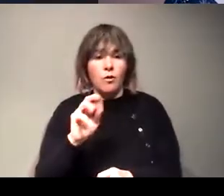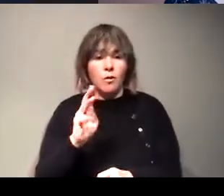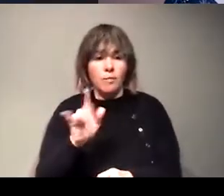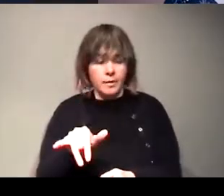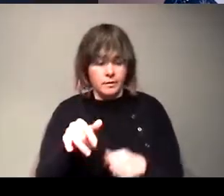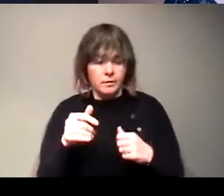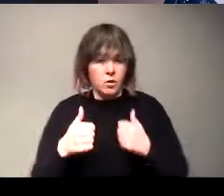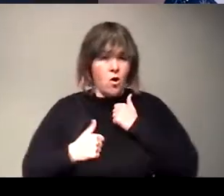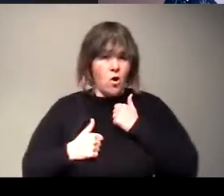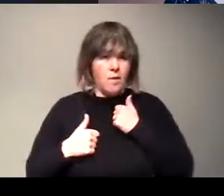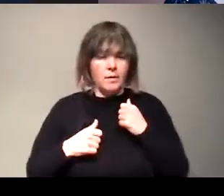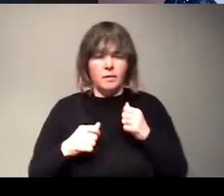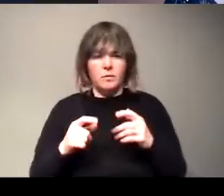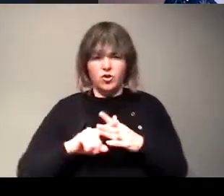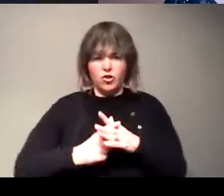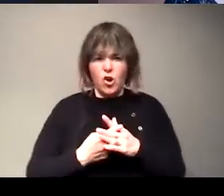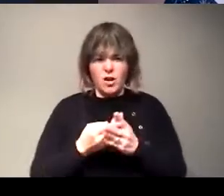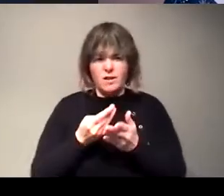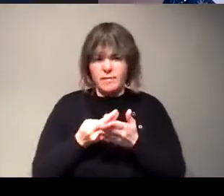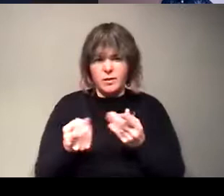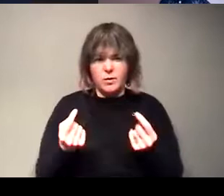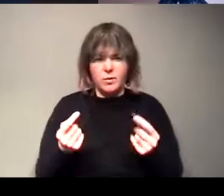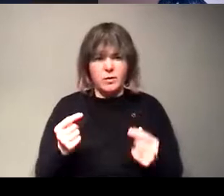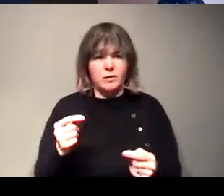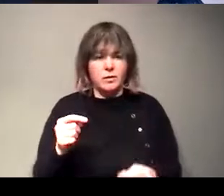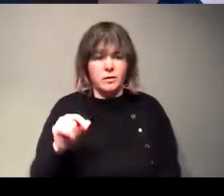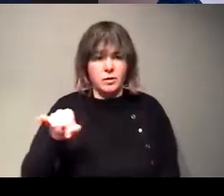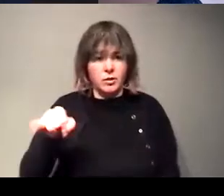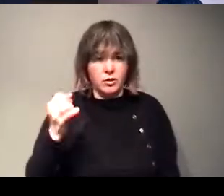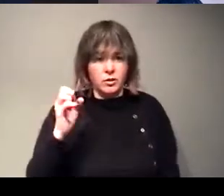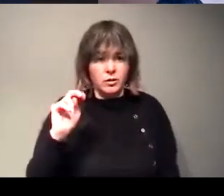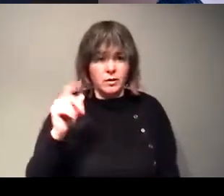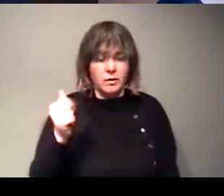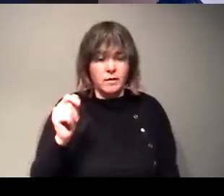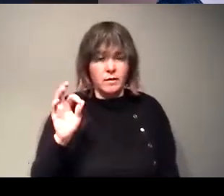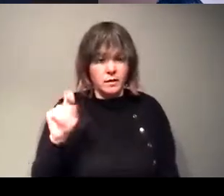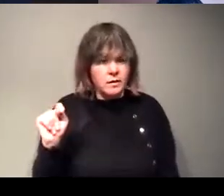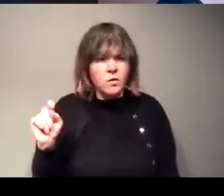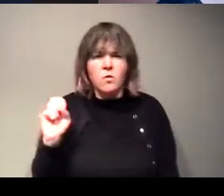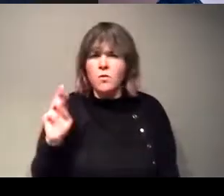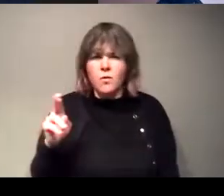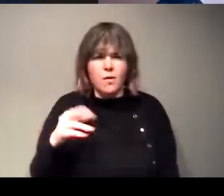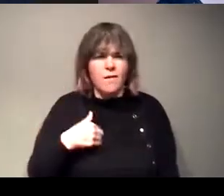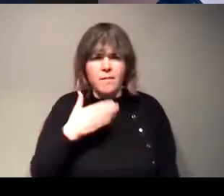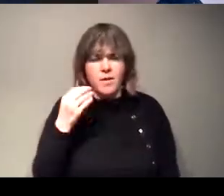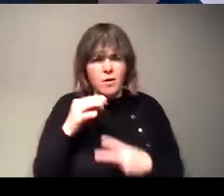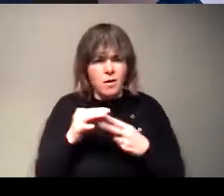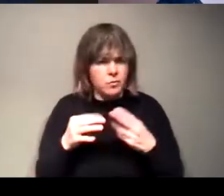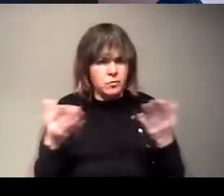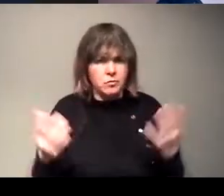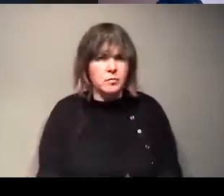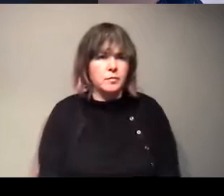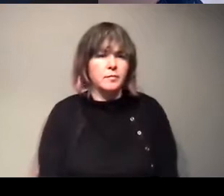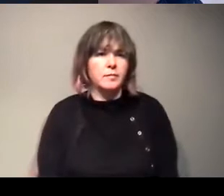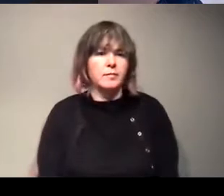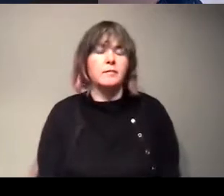what would you use as the skill? Would you use Jango Fett? Or would there be some better options out there? There's a lot